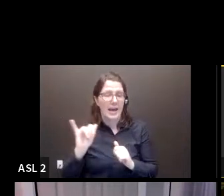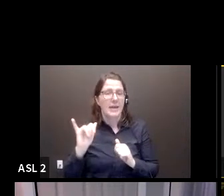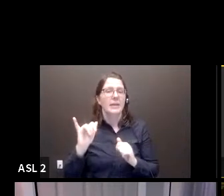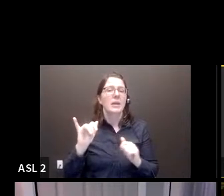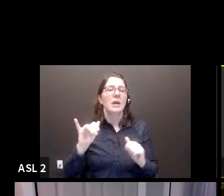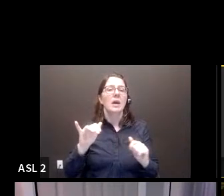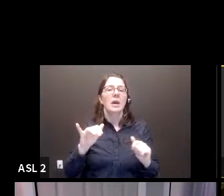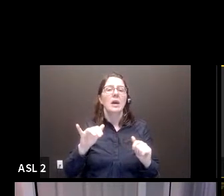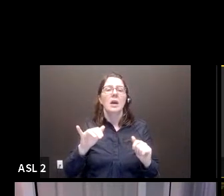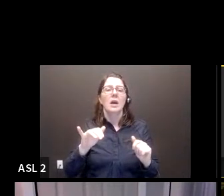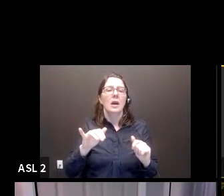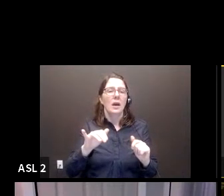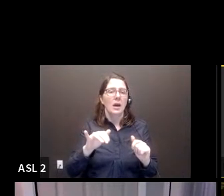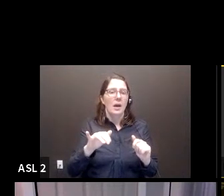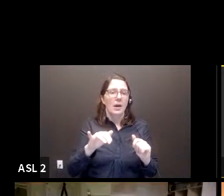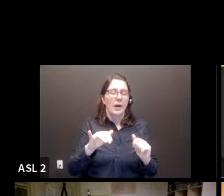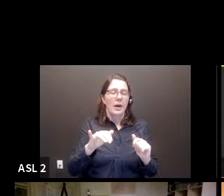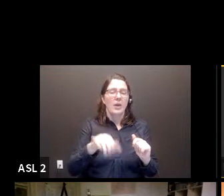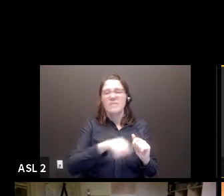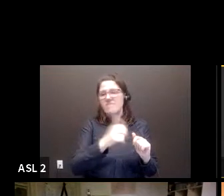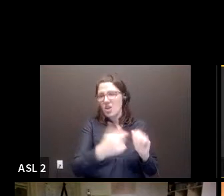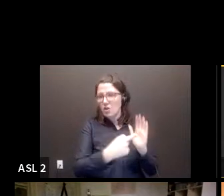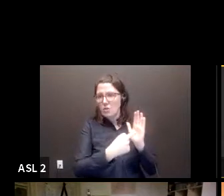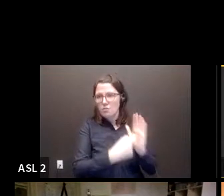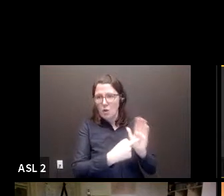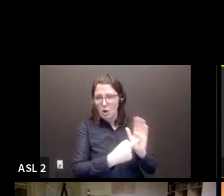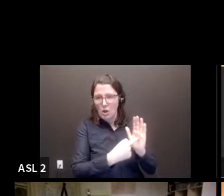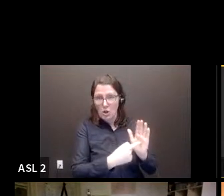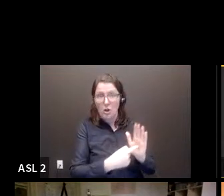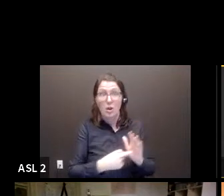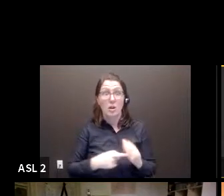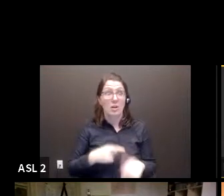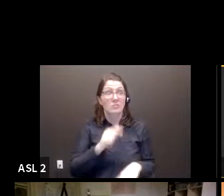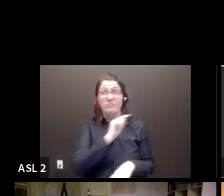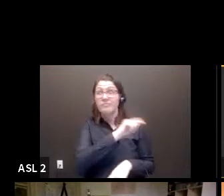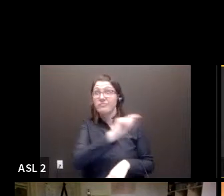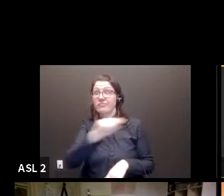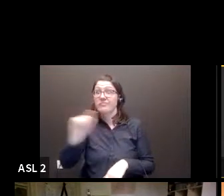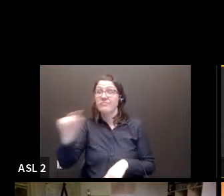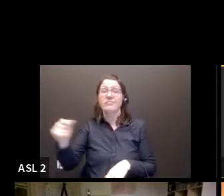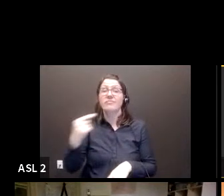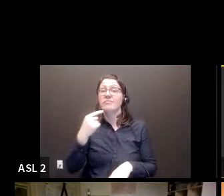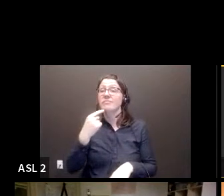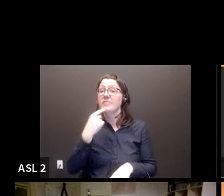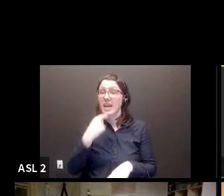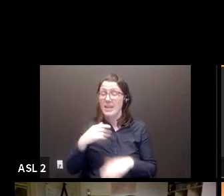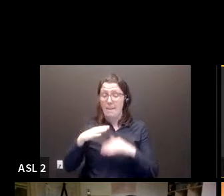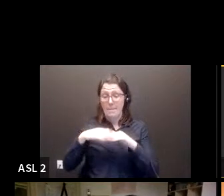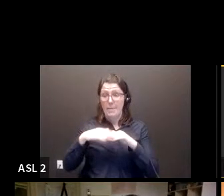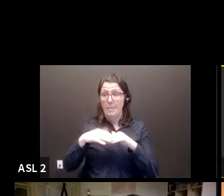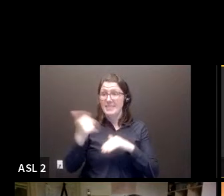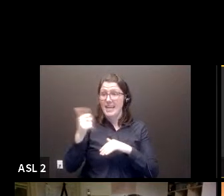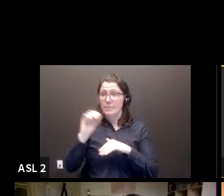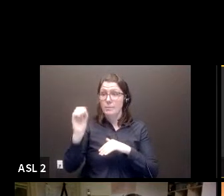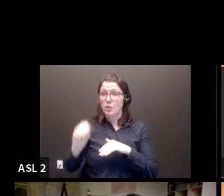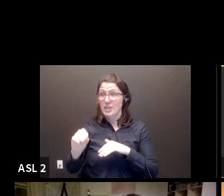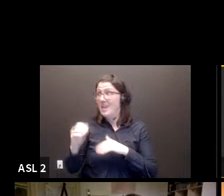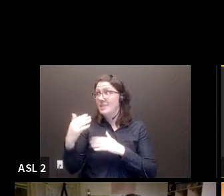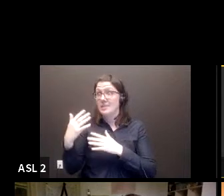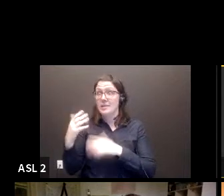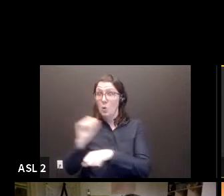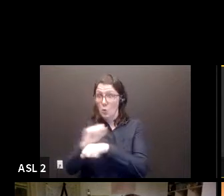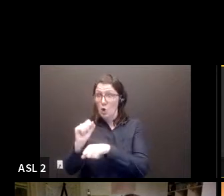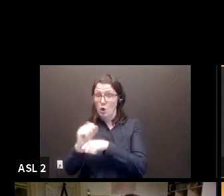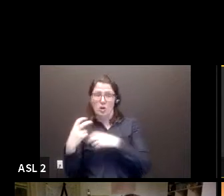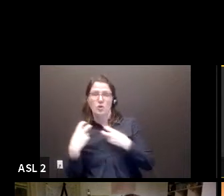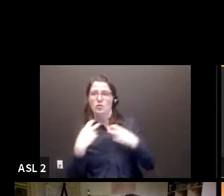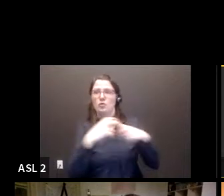in every one of those cases they're predicting a minimum range of 10 transfer of demand from police to community up to the highest range that